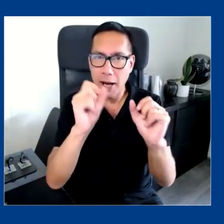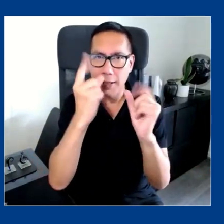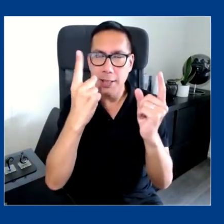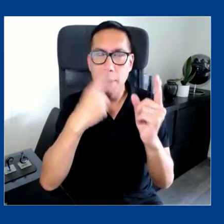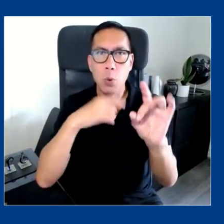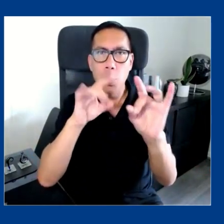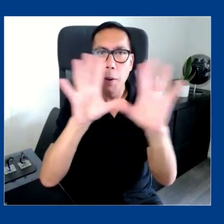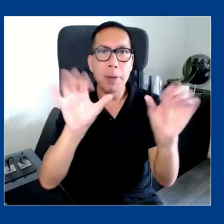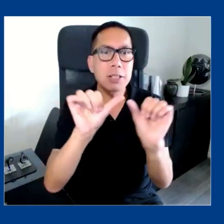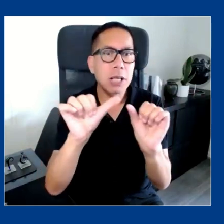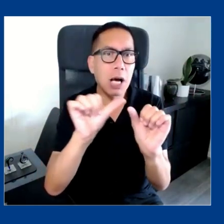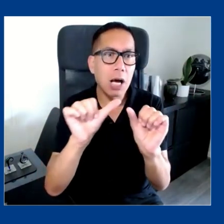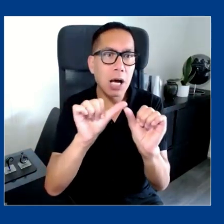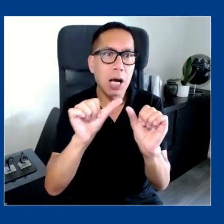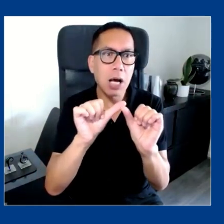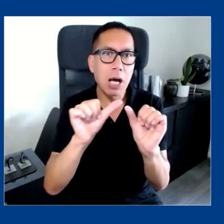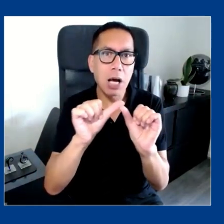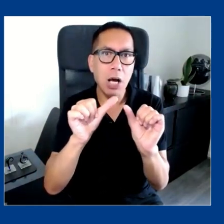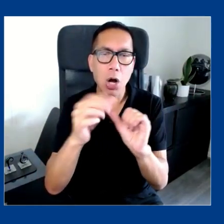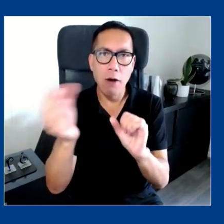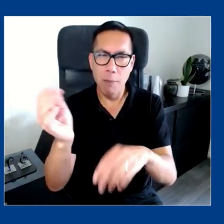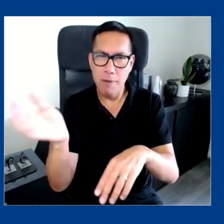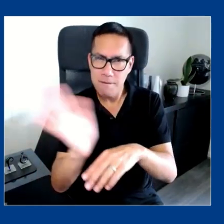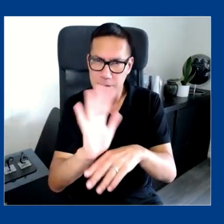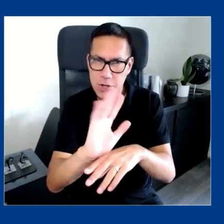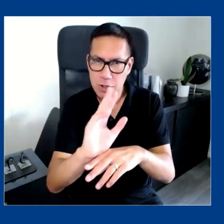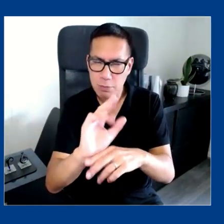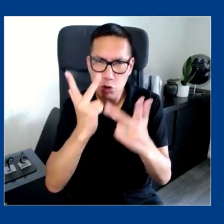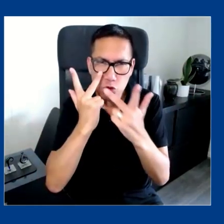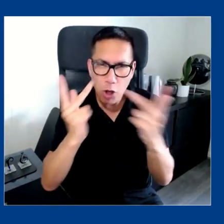what's been conveyed to us in this marvelous film?